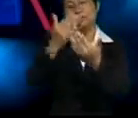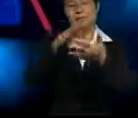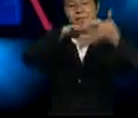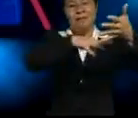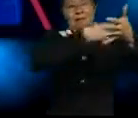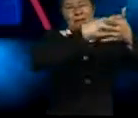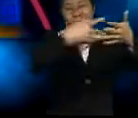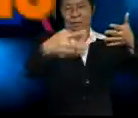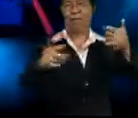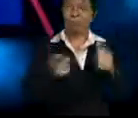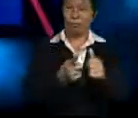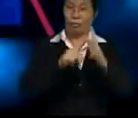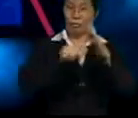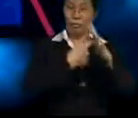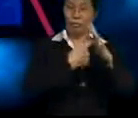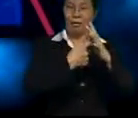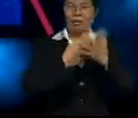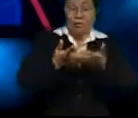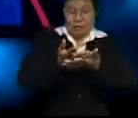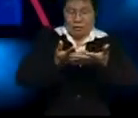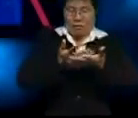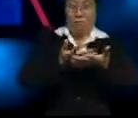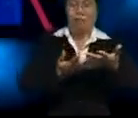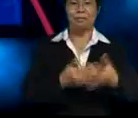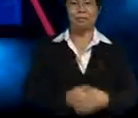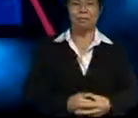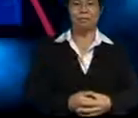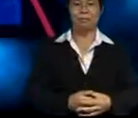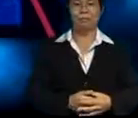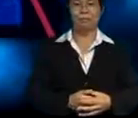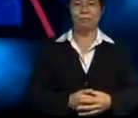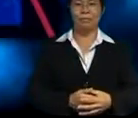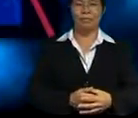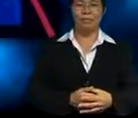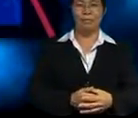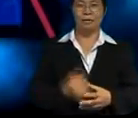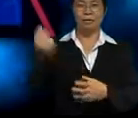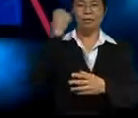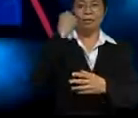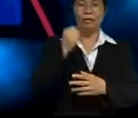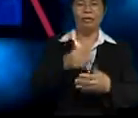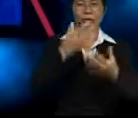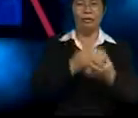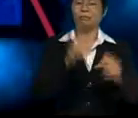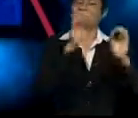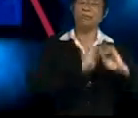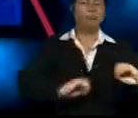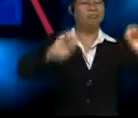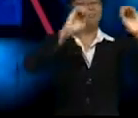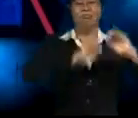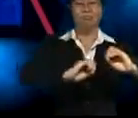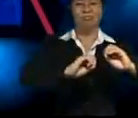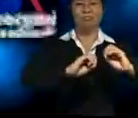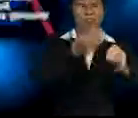table. First, let's look at filtration. Strength. Water from filtration is free